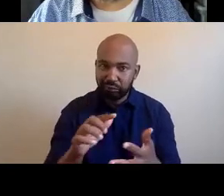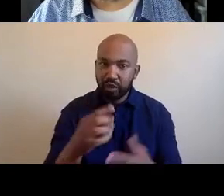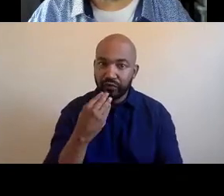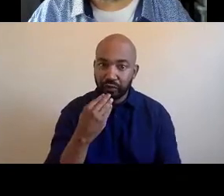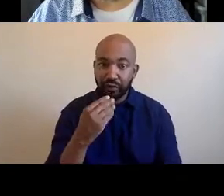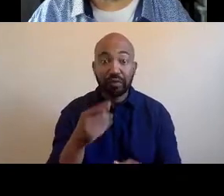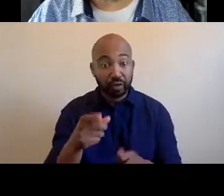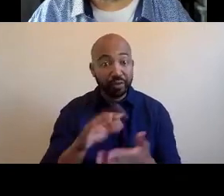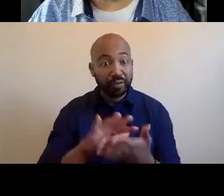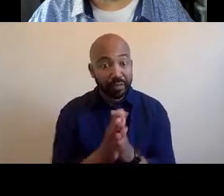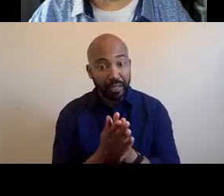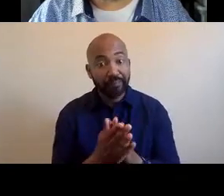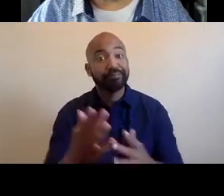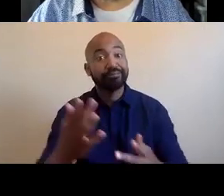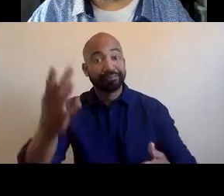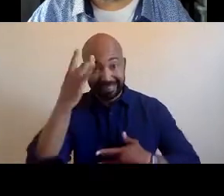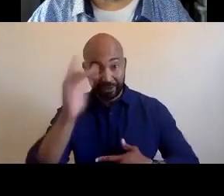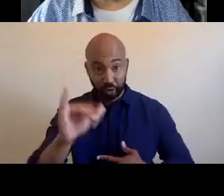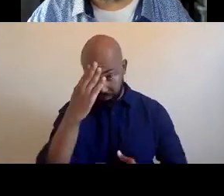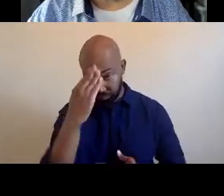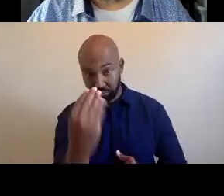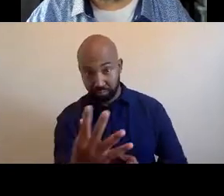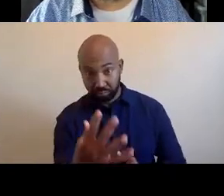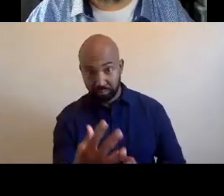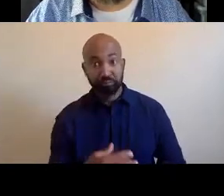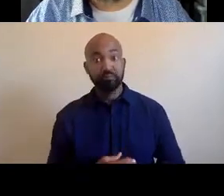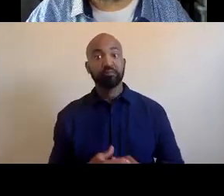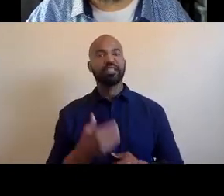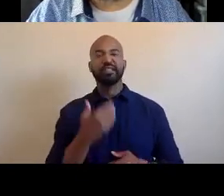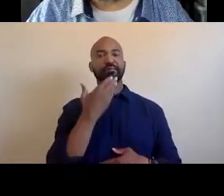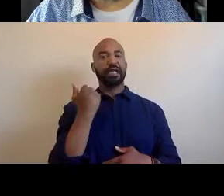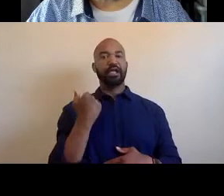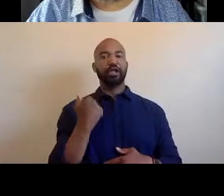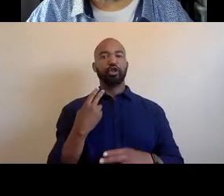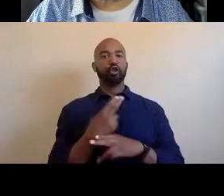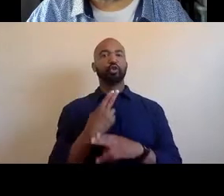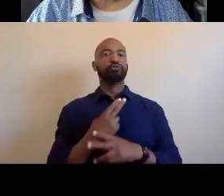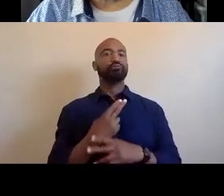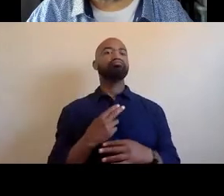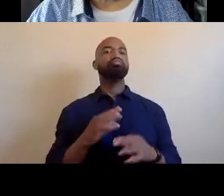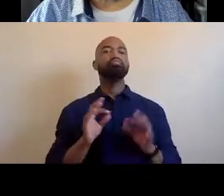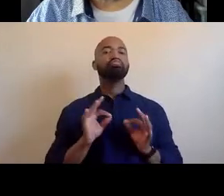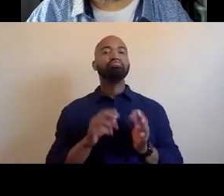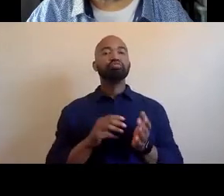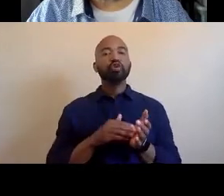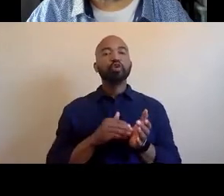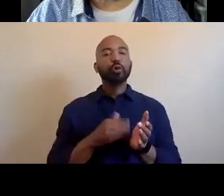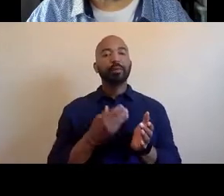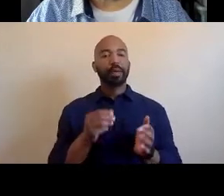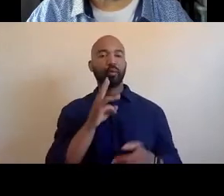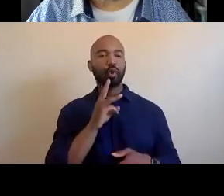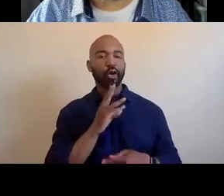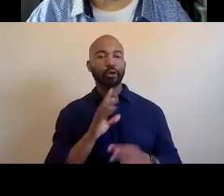using, you know, just straight up mild soap and water.